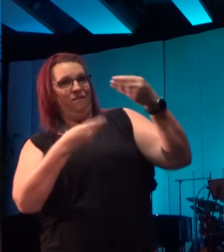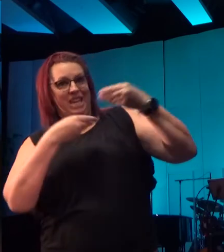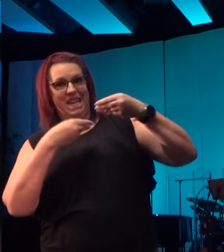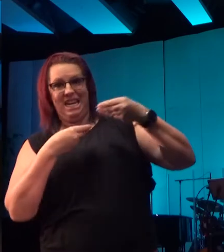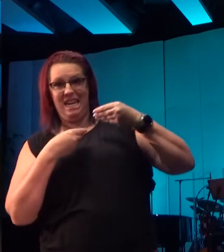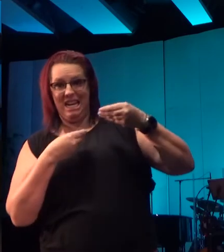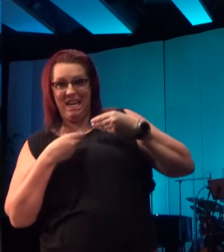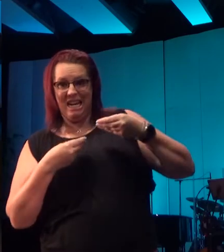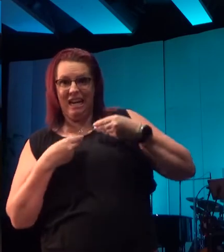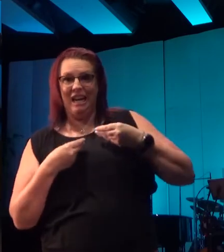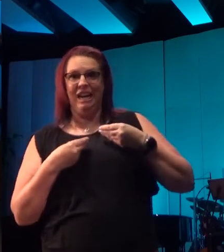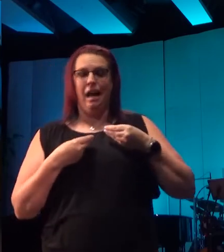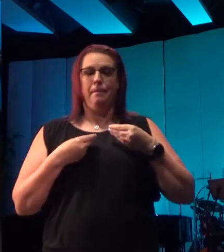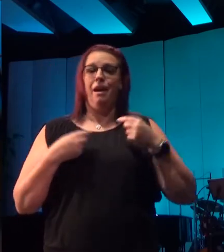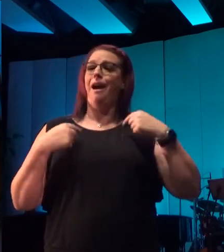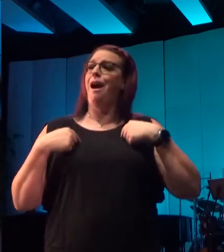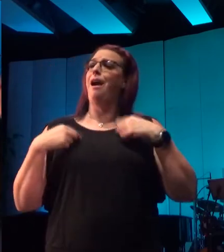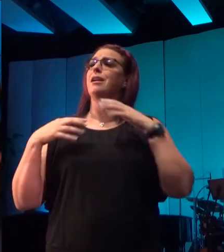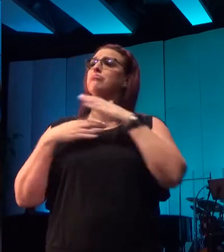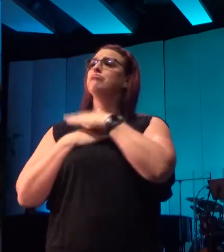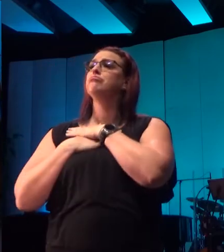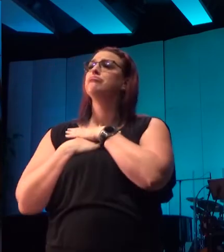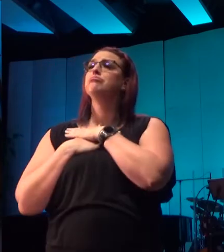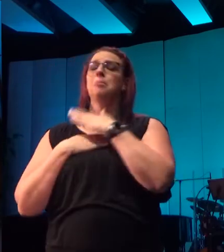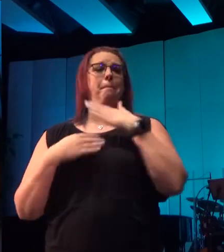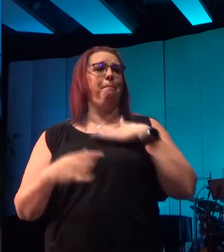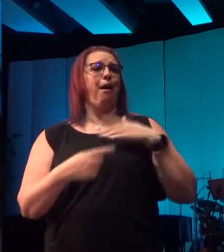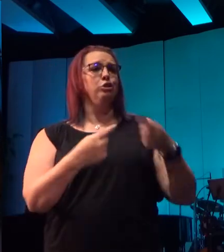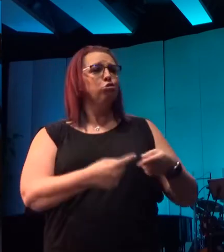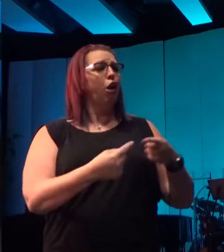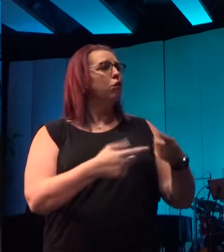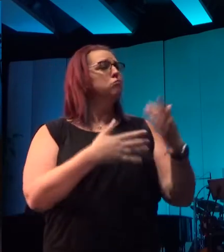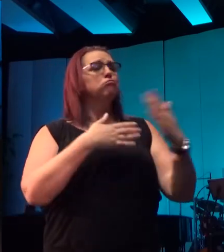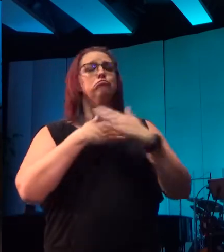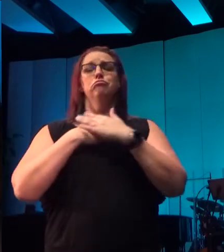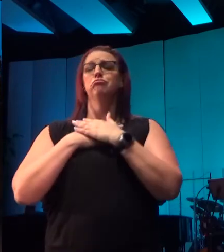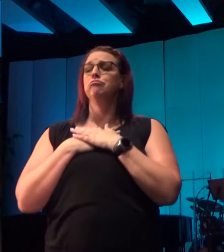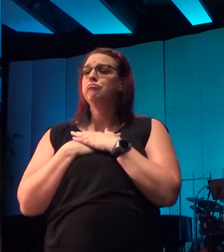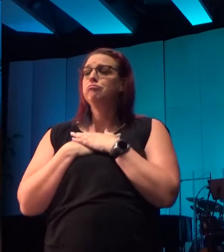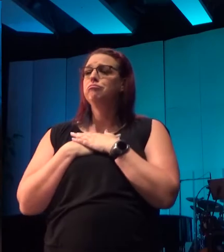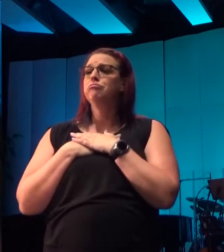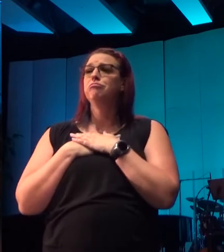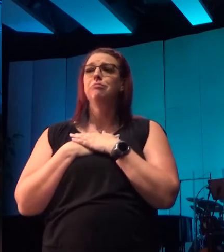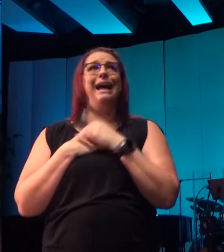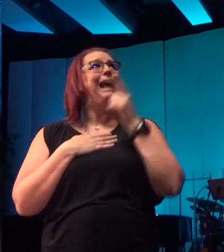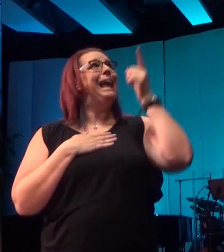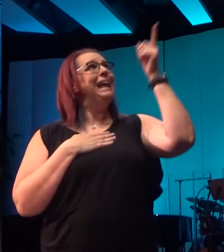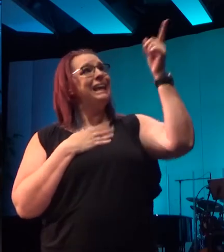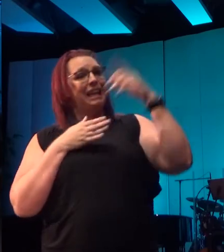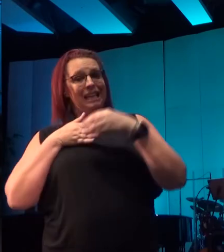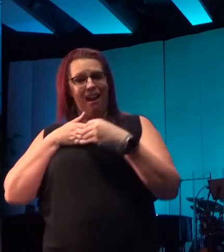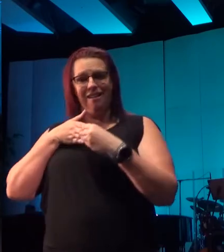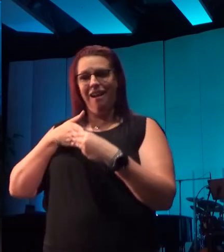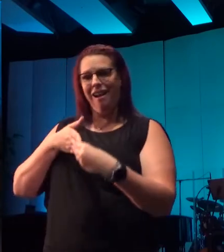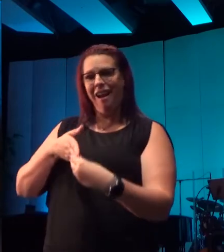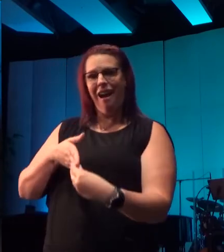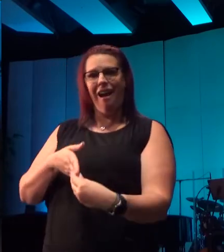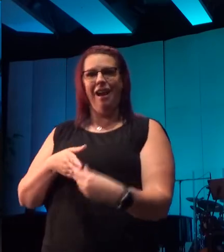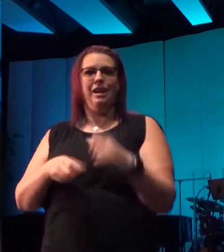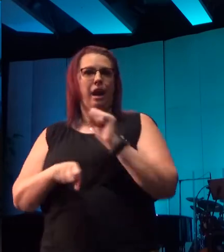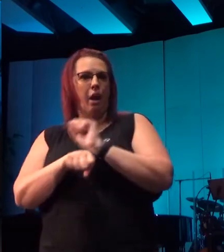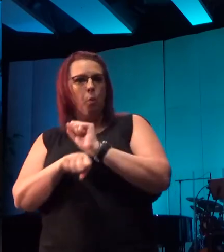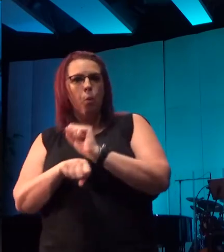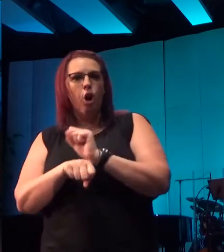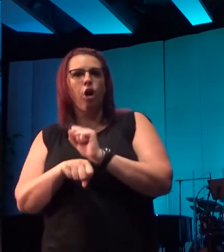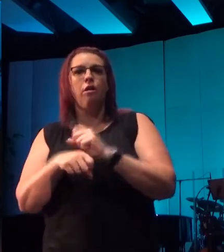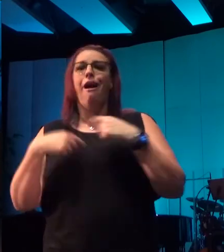And I can relax from thinking my struggles are going to win the day. And I can let power work through me and guide me and become me. And I